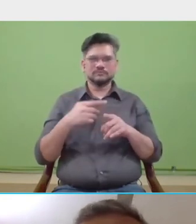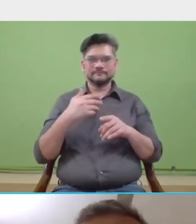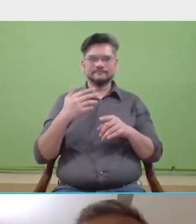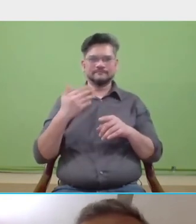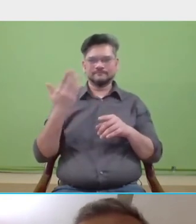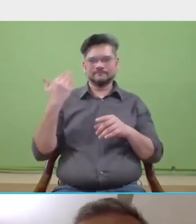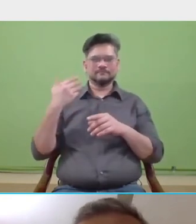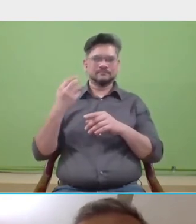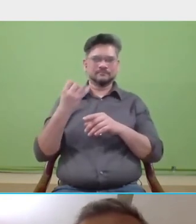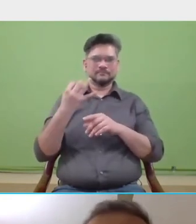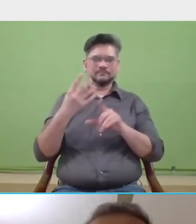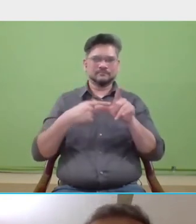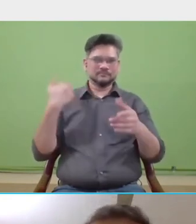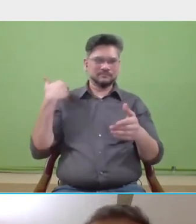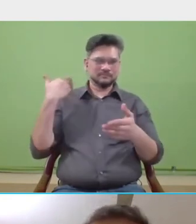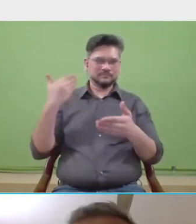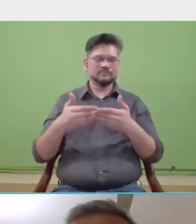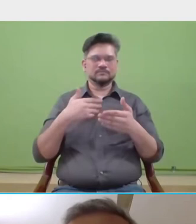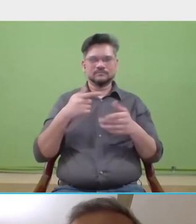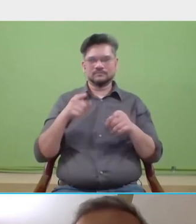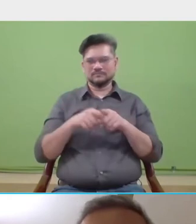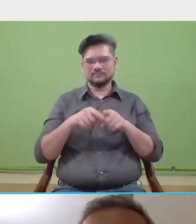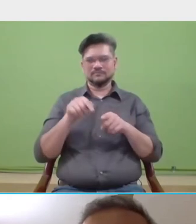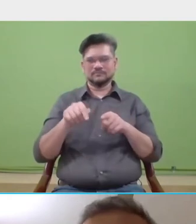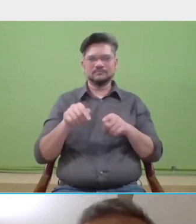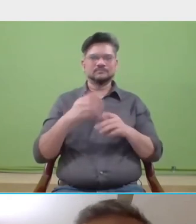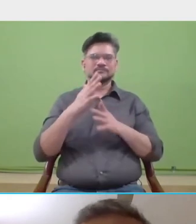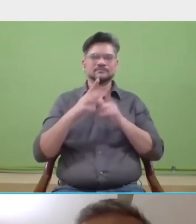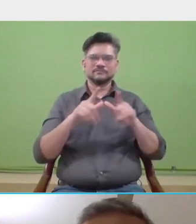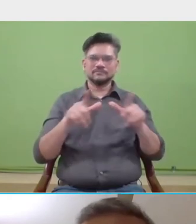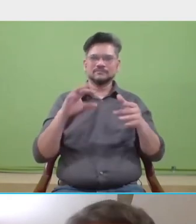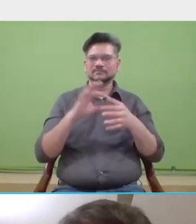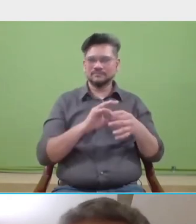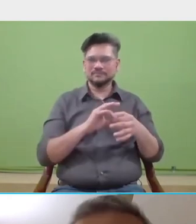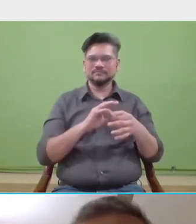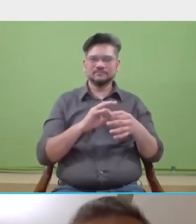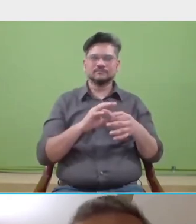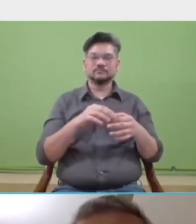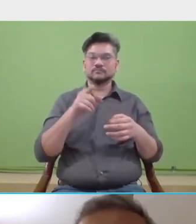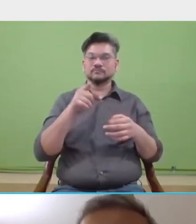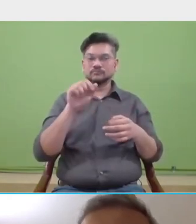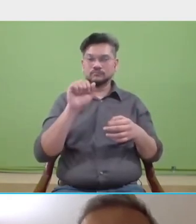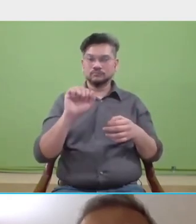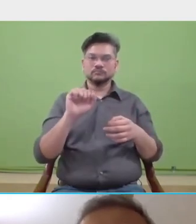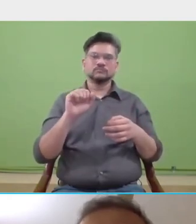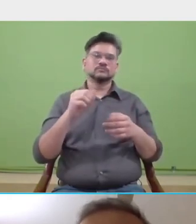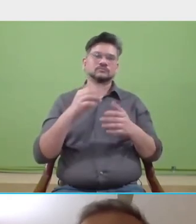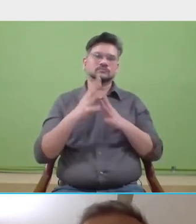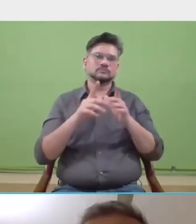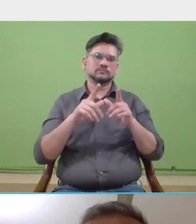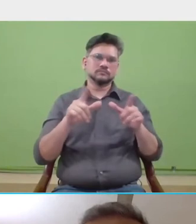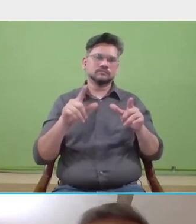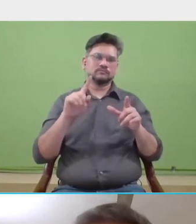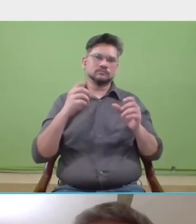so uh sign language was the entry point for me into disability studies which i have branched out uh in a major way